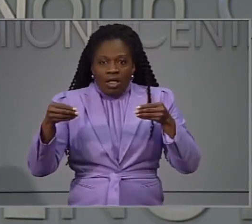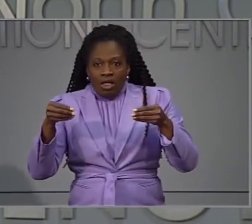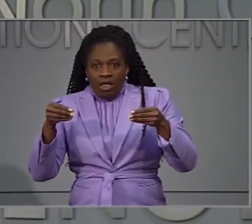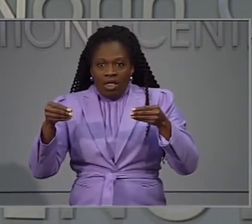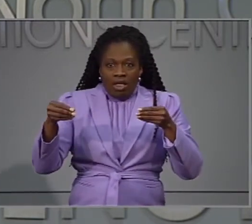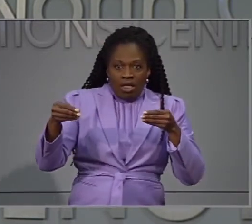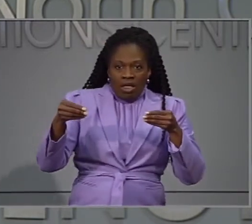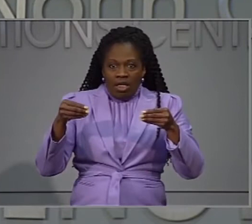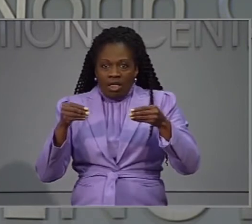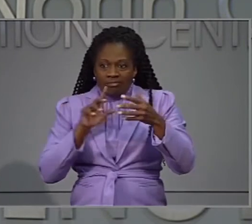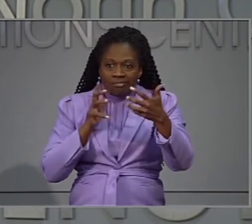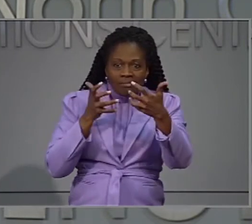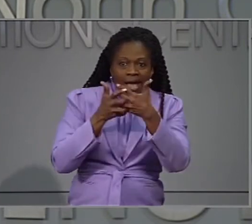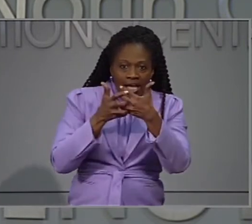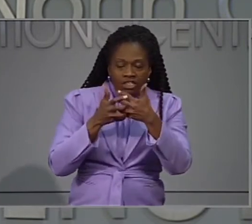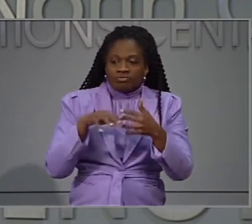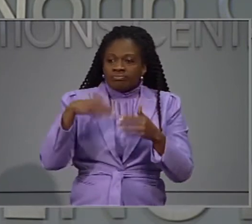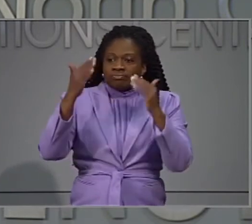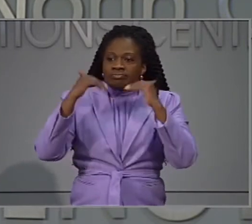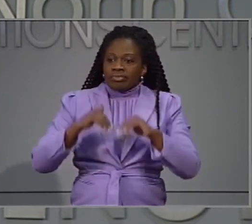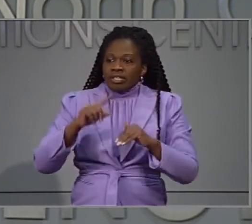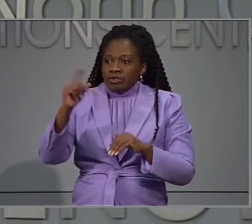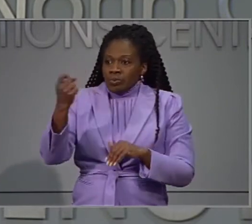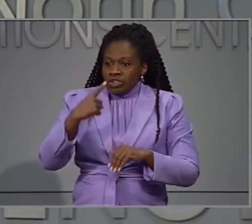Next question, please.